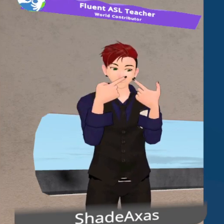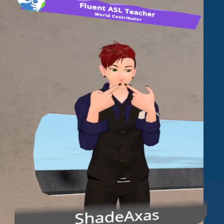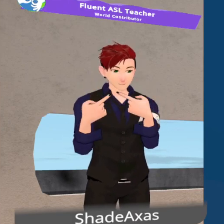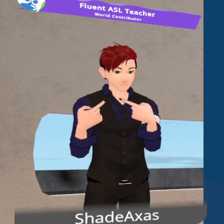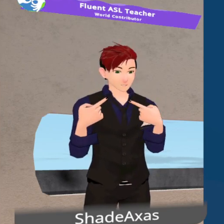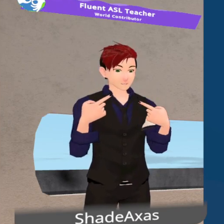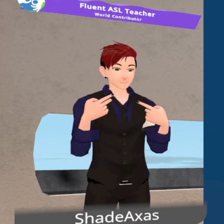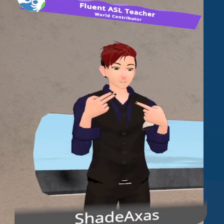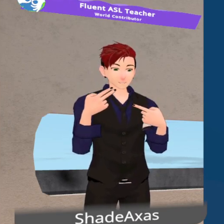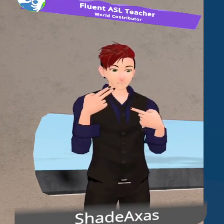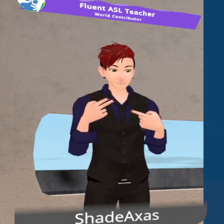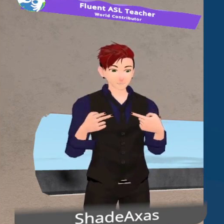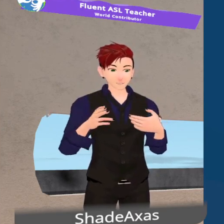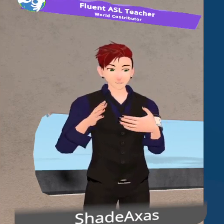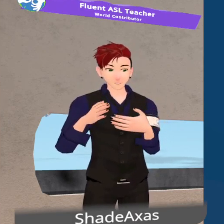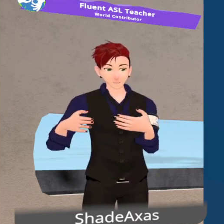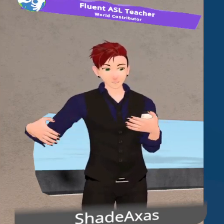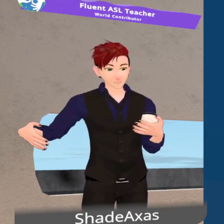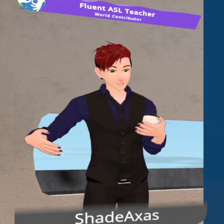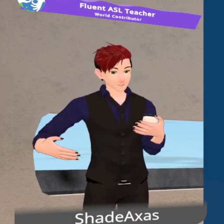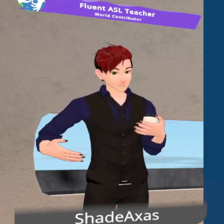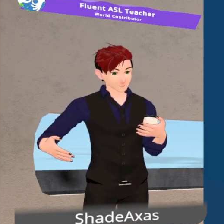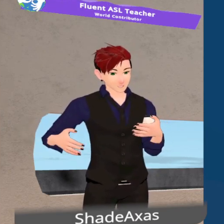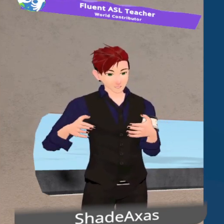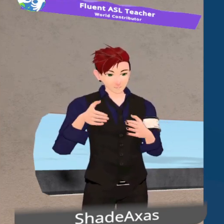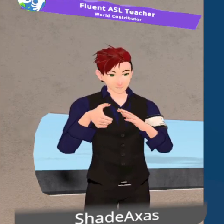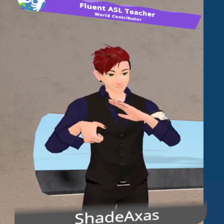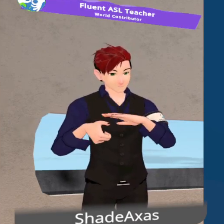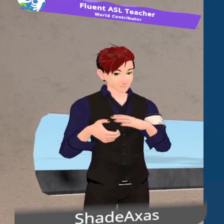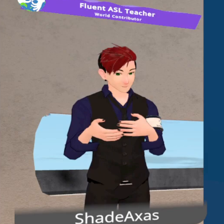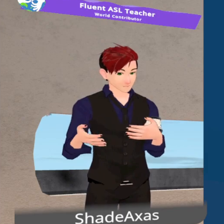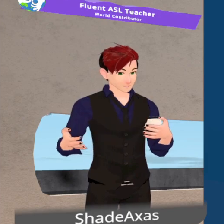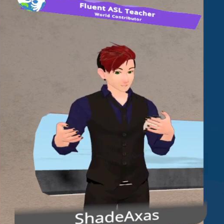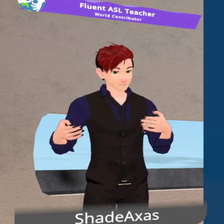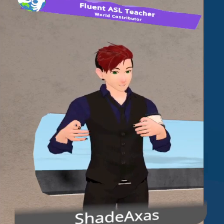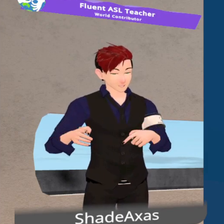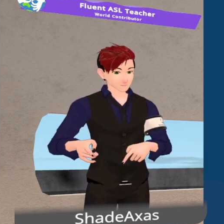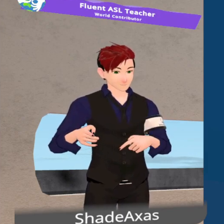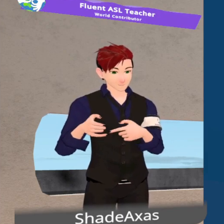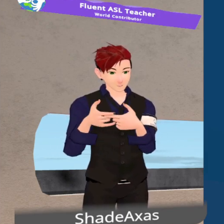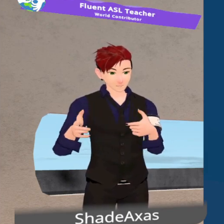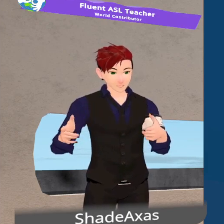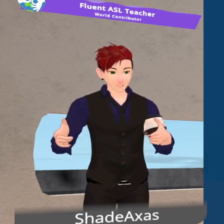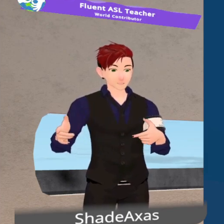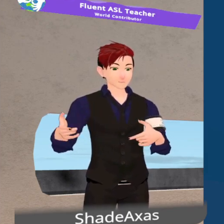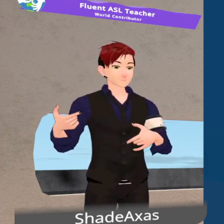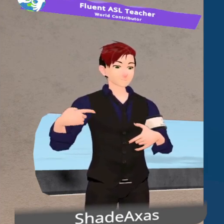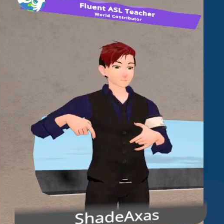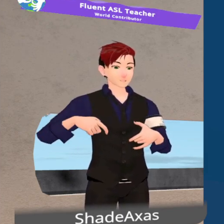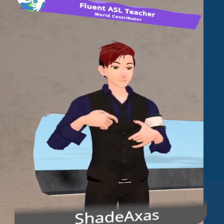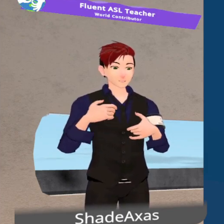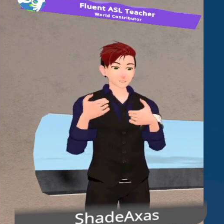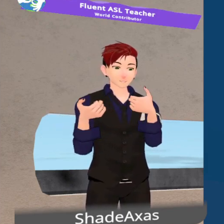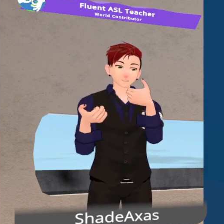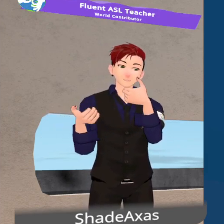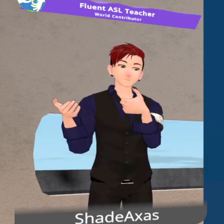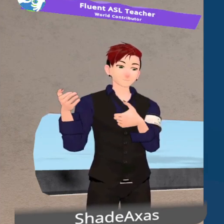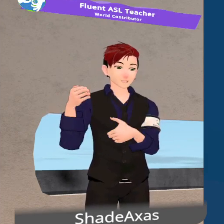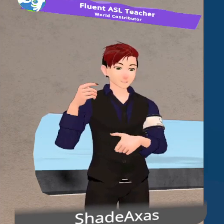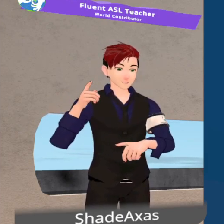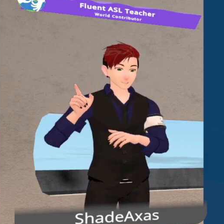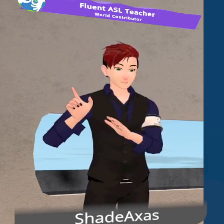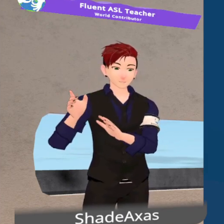seeing the facial expressions, seeing all the like nuance things that happen with sign, that we